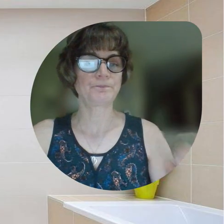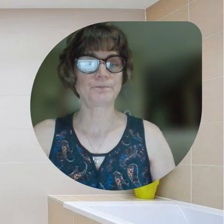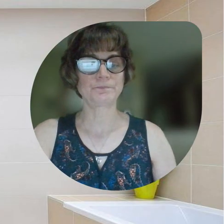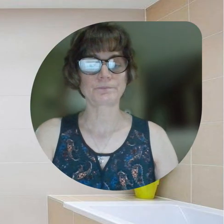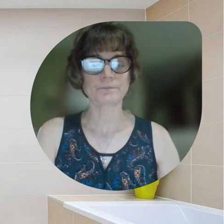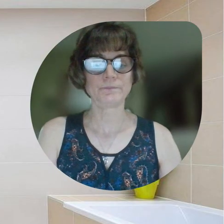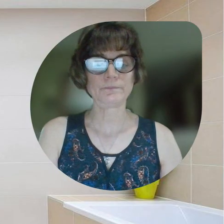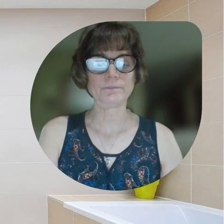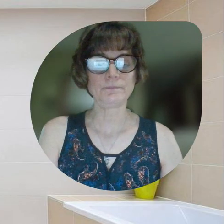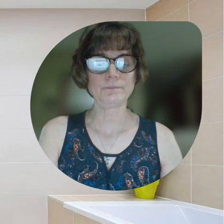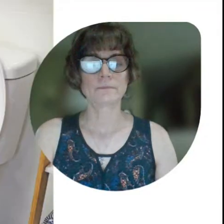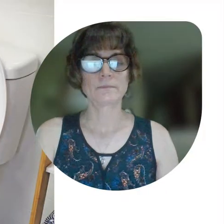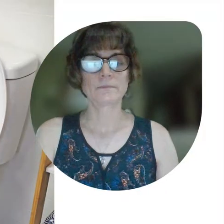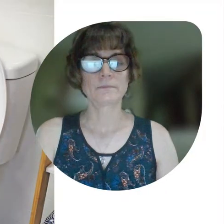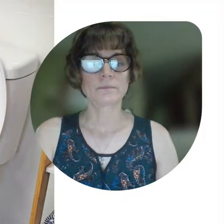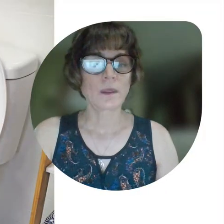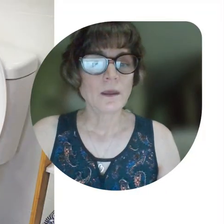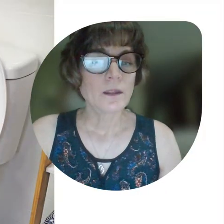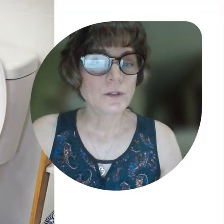restroom.